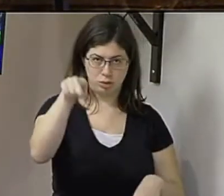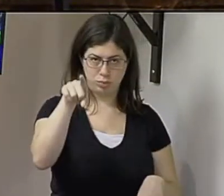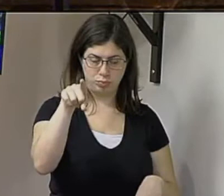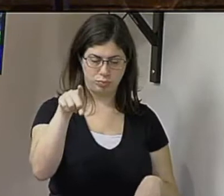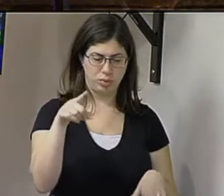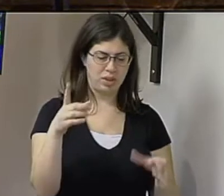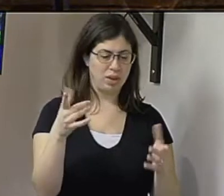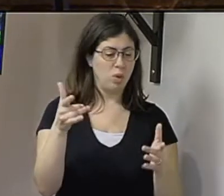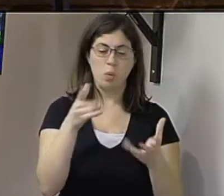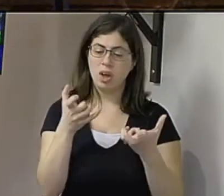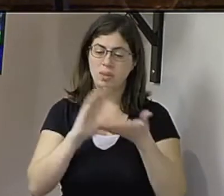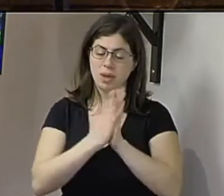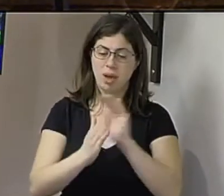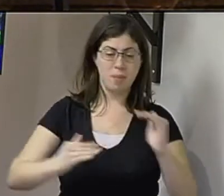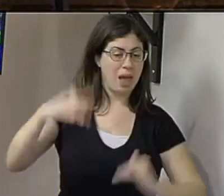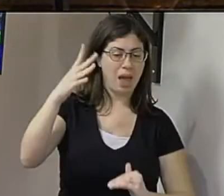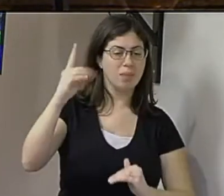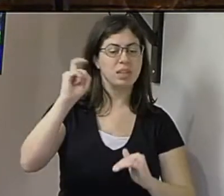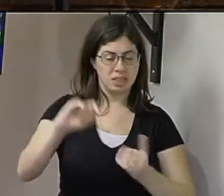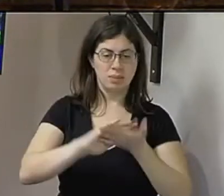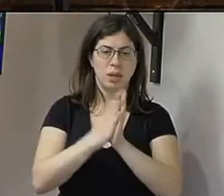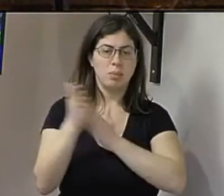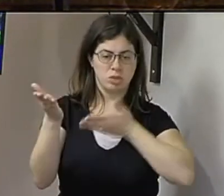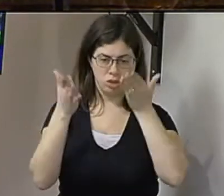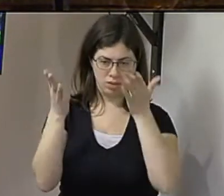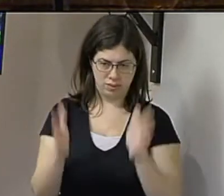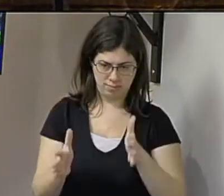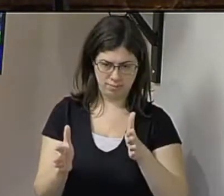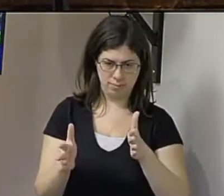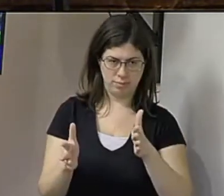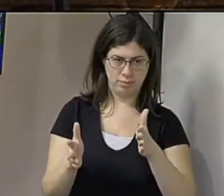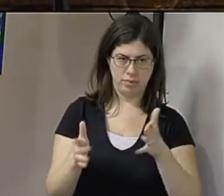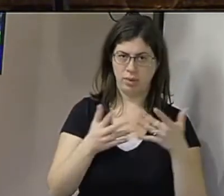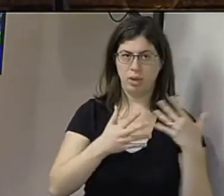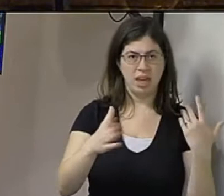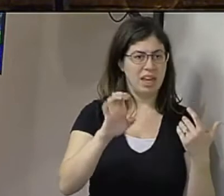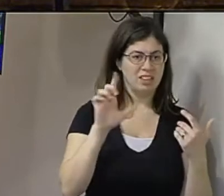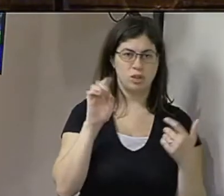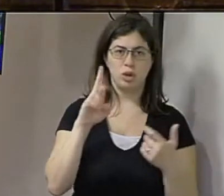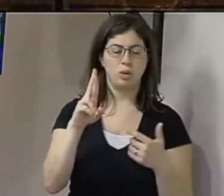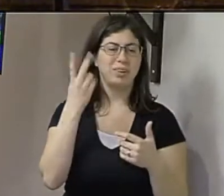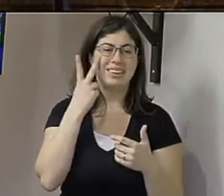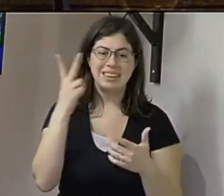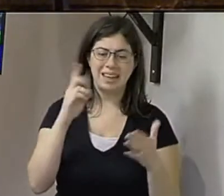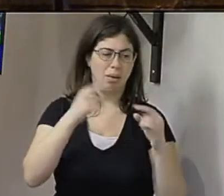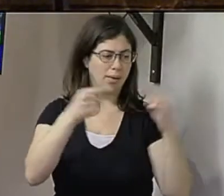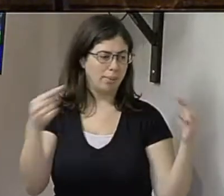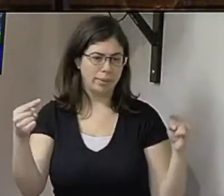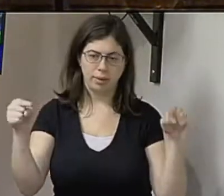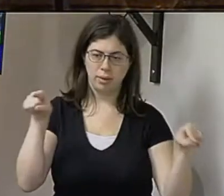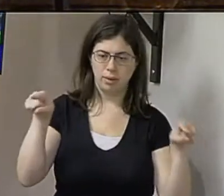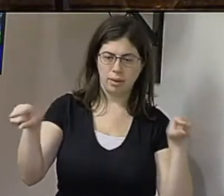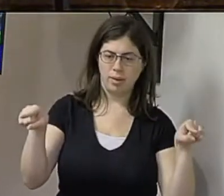you. Whoever would be great among you must be your servant. And all through the book of Esther, we're going to see this contrast